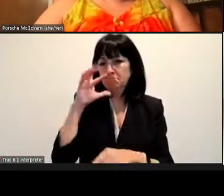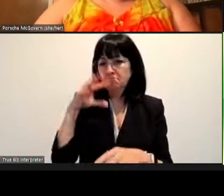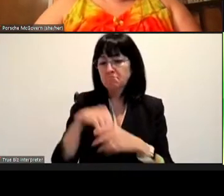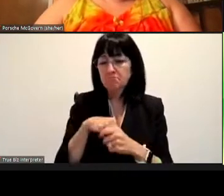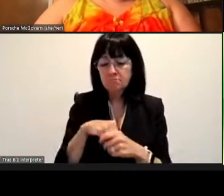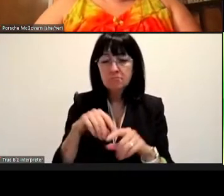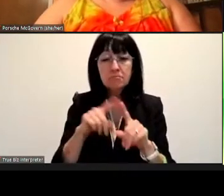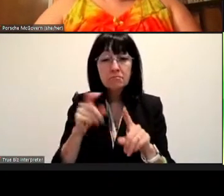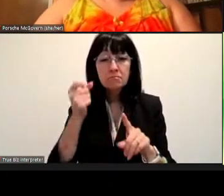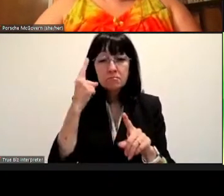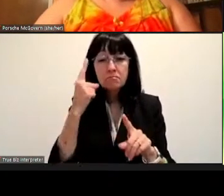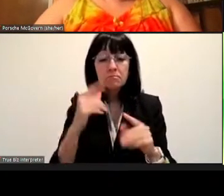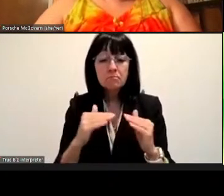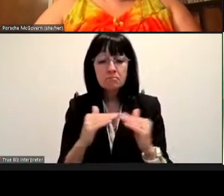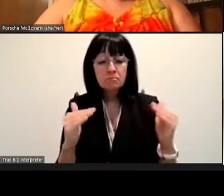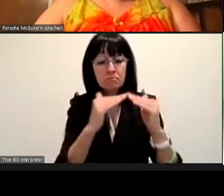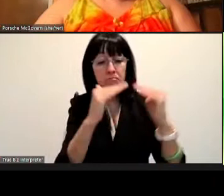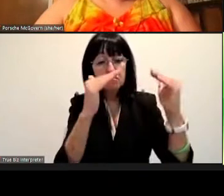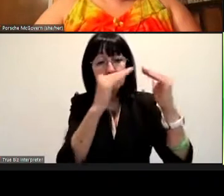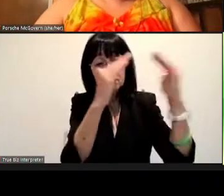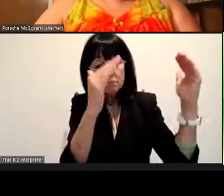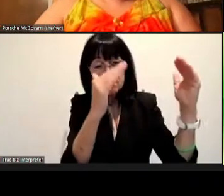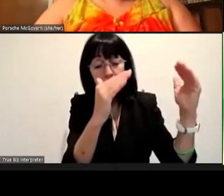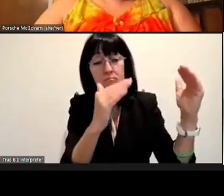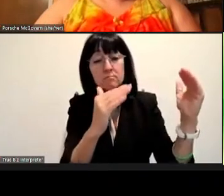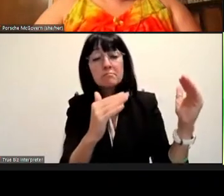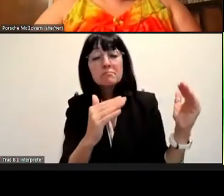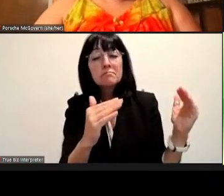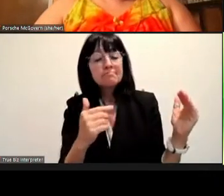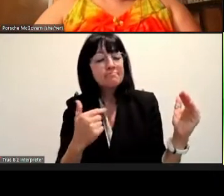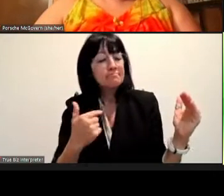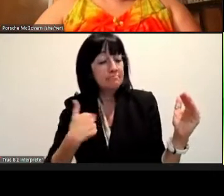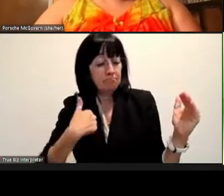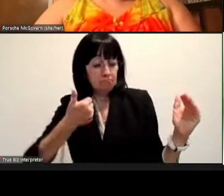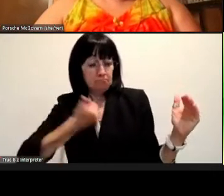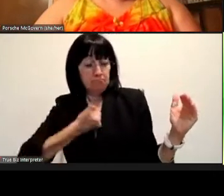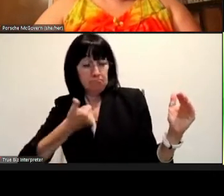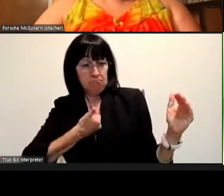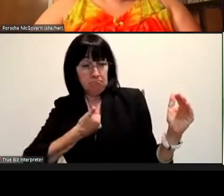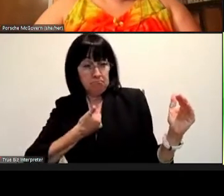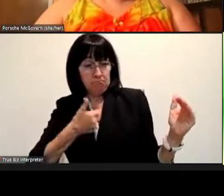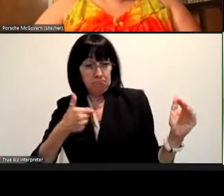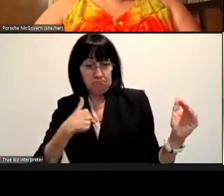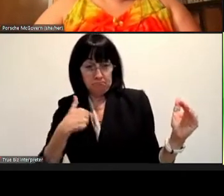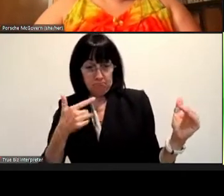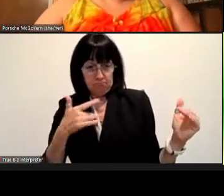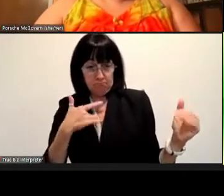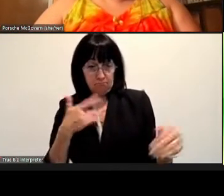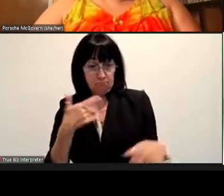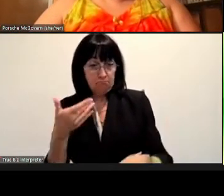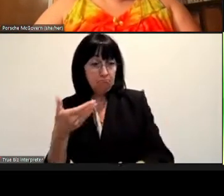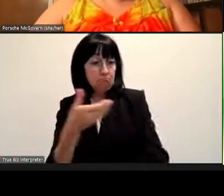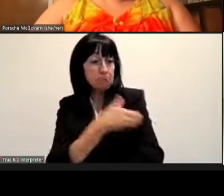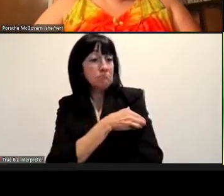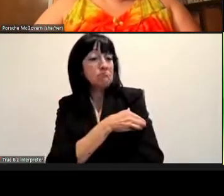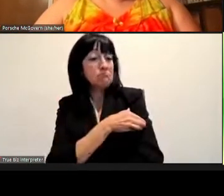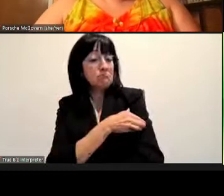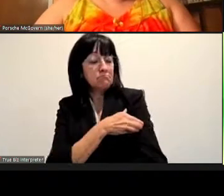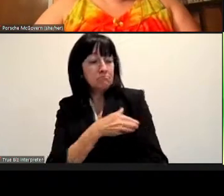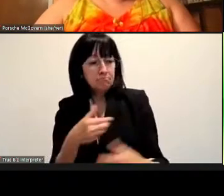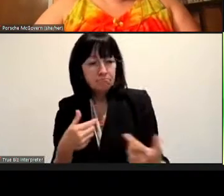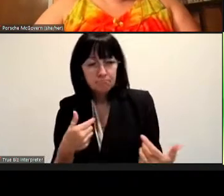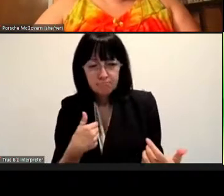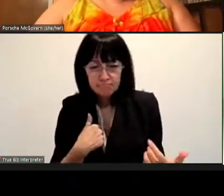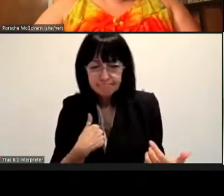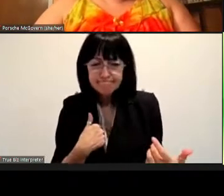has been, I have not always felt empowered enough to have these conversations. But what I have done, both